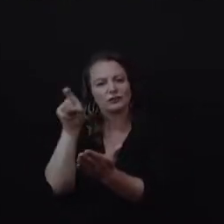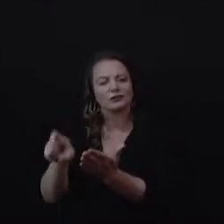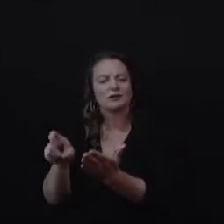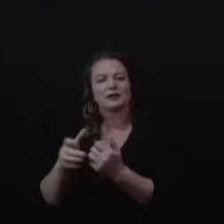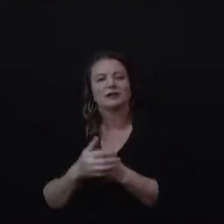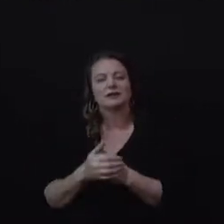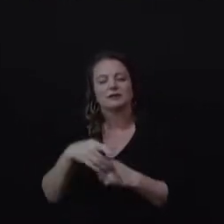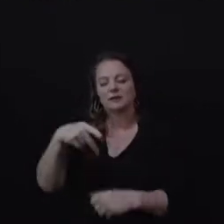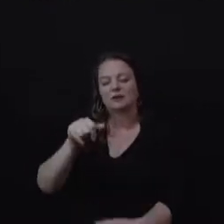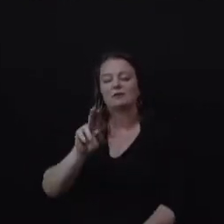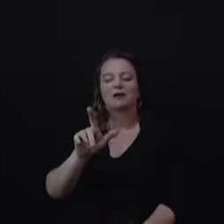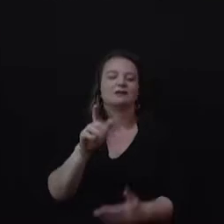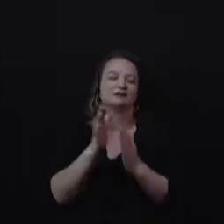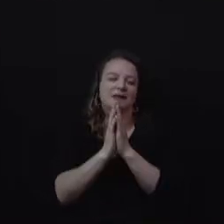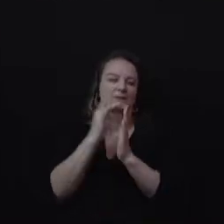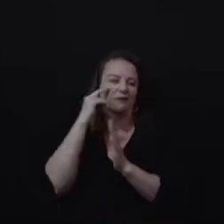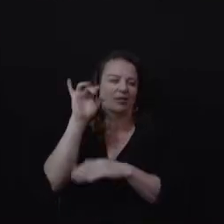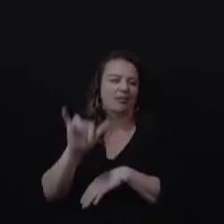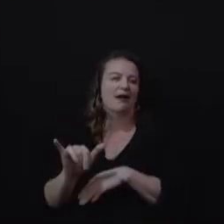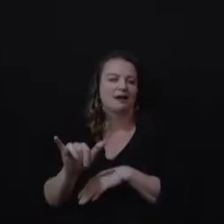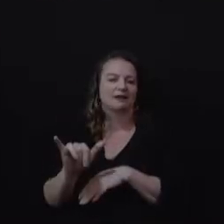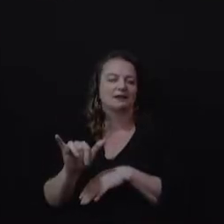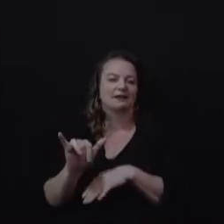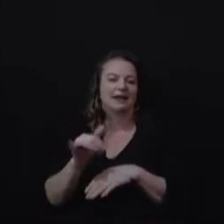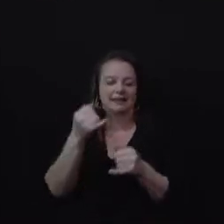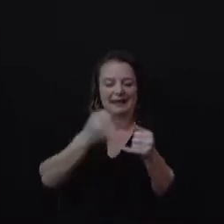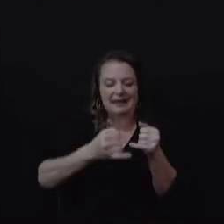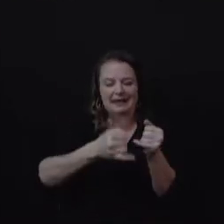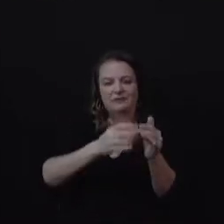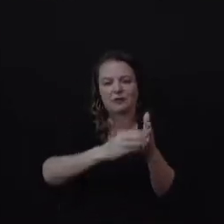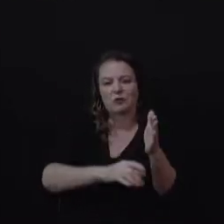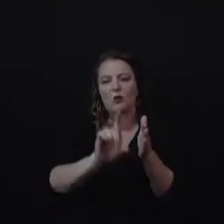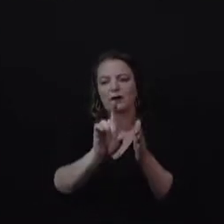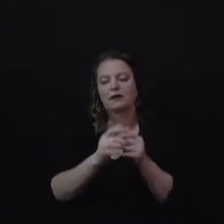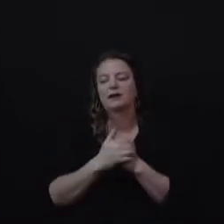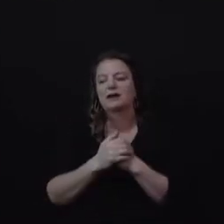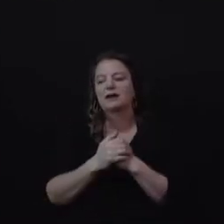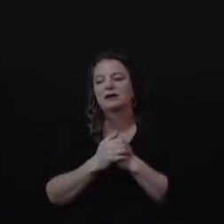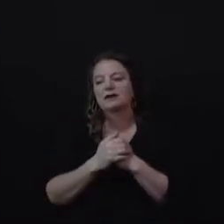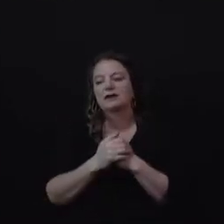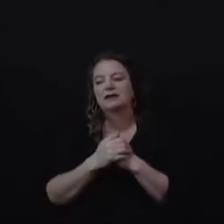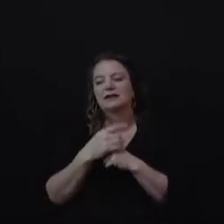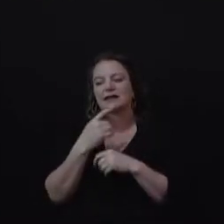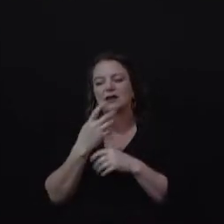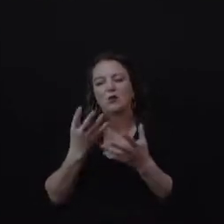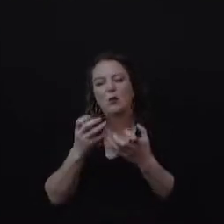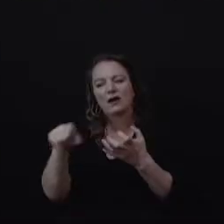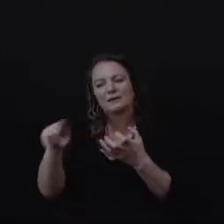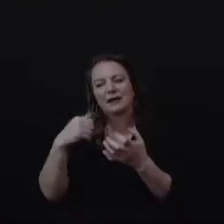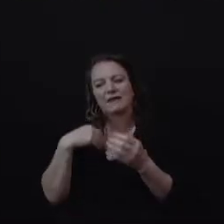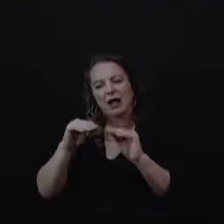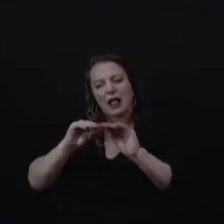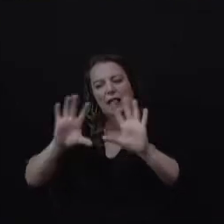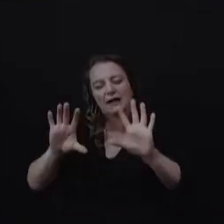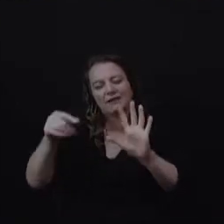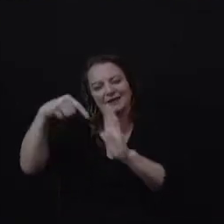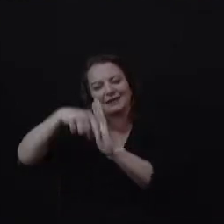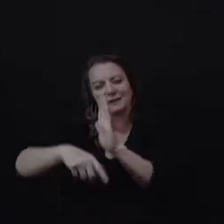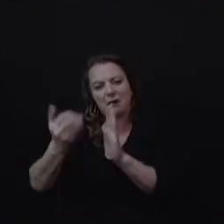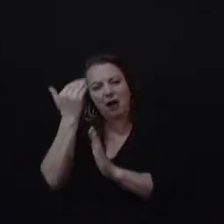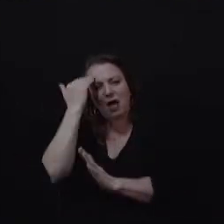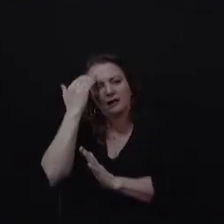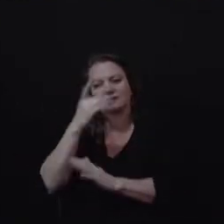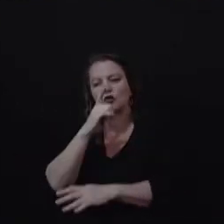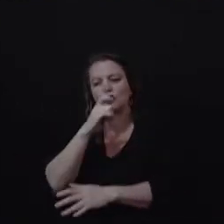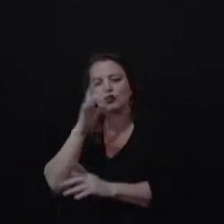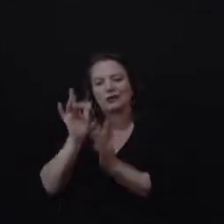this Ephesian church as we close out chapter one, that they will have a clearer and deeper knowledge and understanding of who Jesus